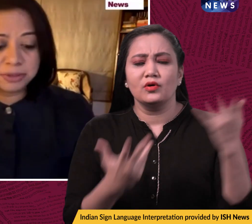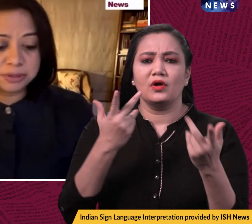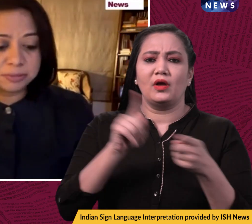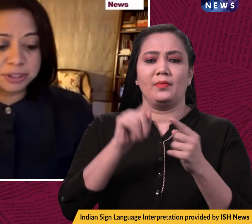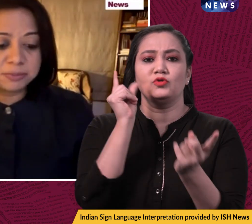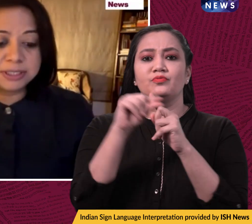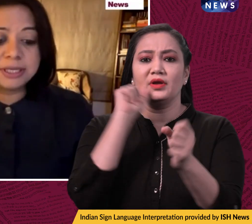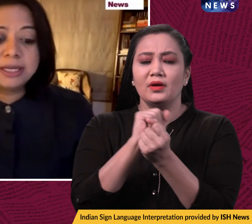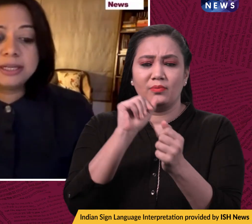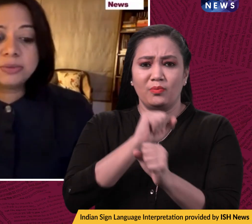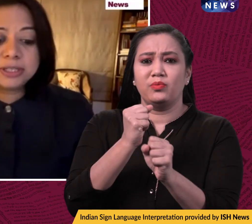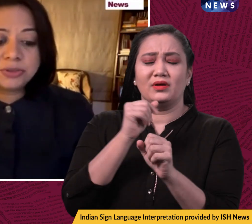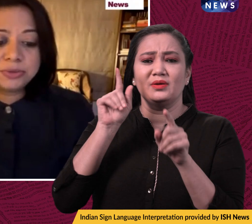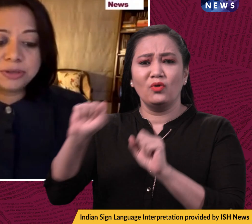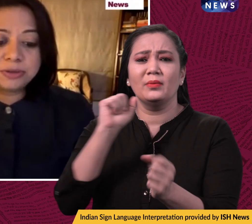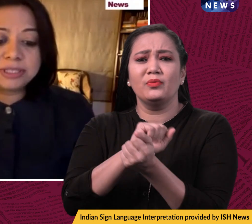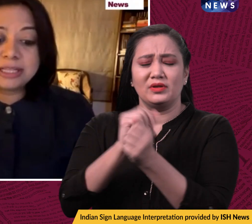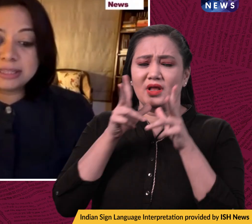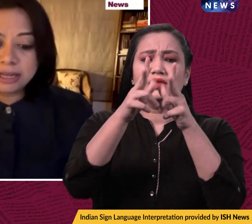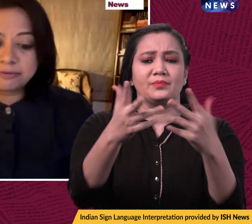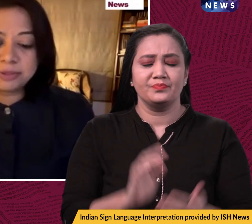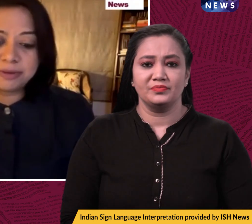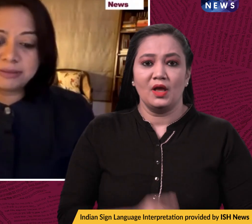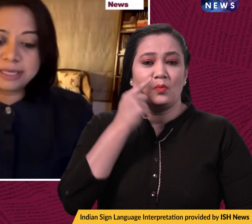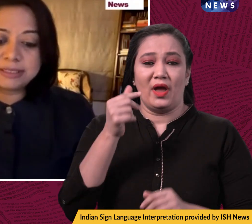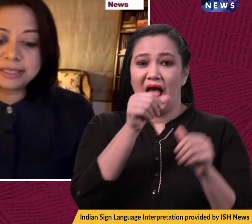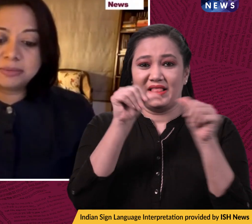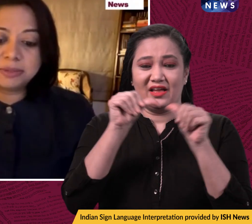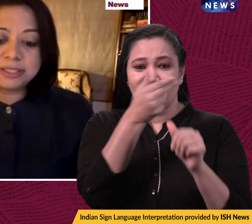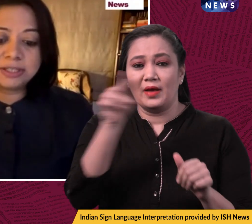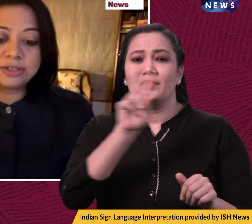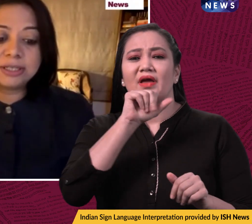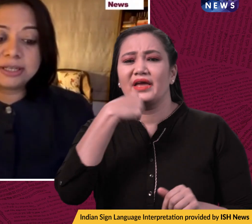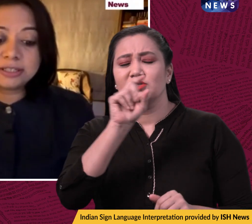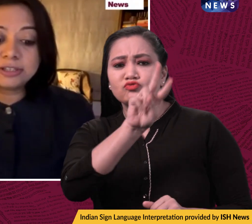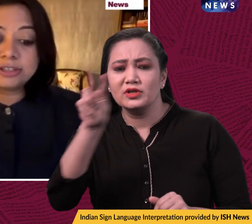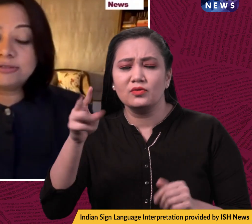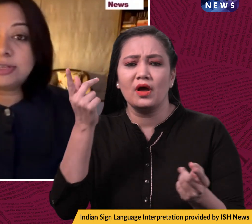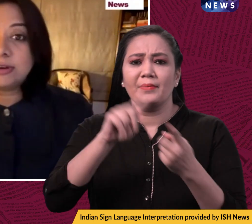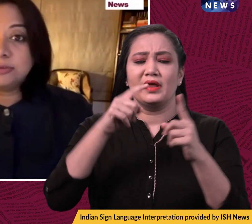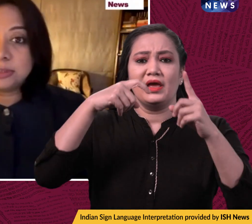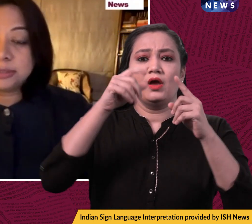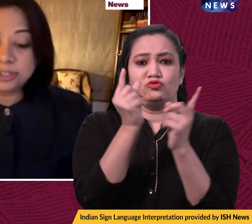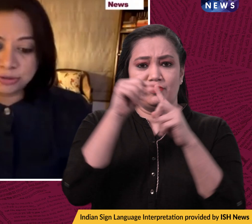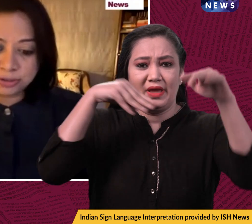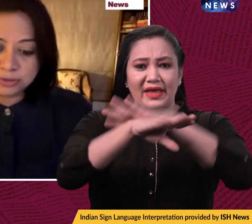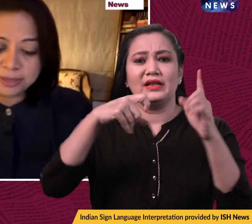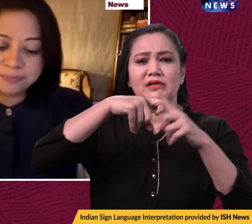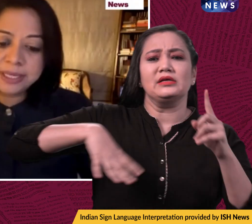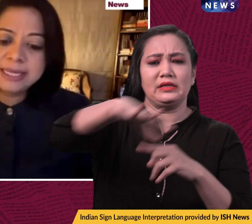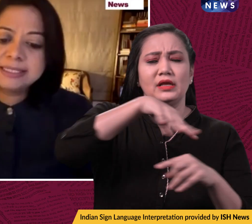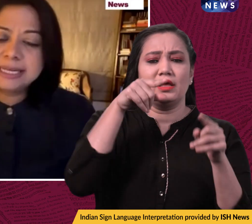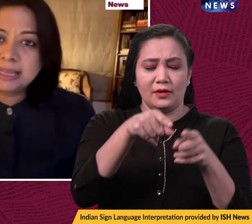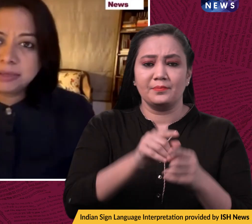statement from the Uttar Pradesh police. Now, 22-year-old Altaf was found dead inside the police station in Kasganj district of Uttar Pradesh on